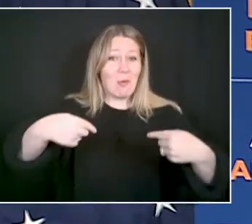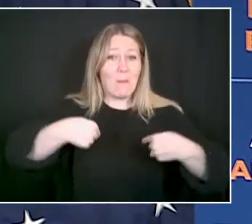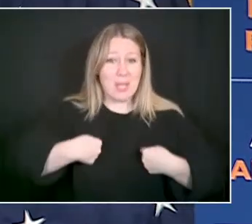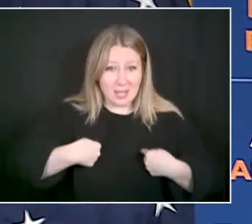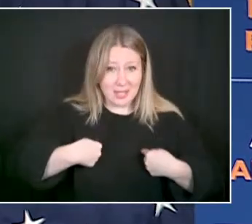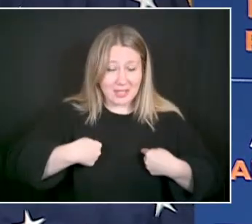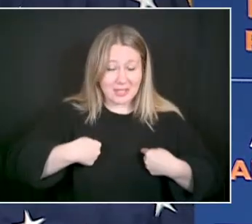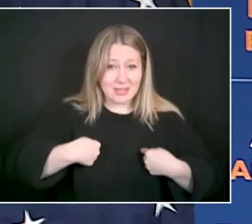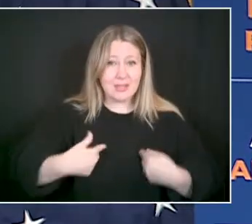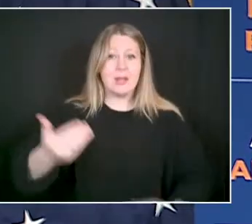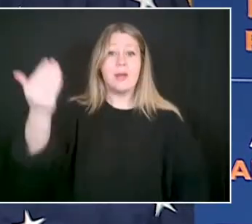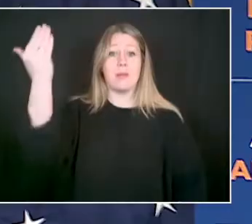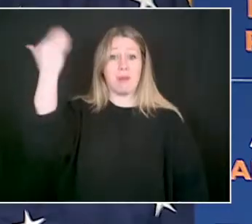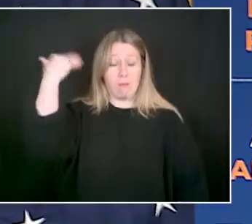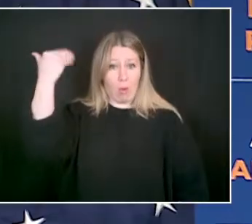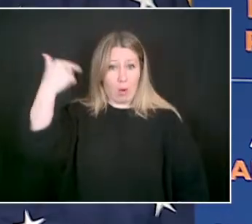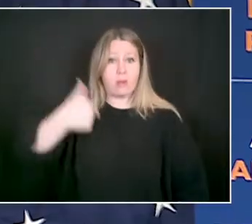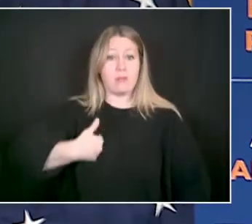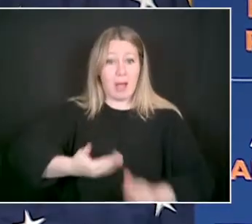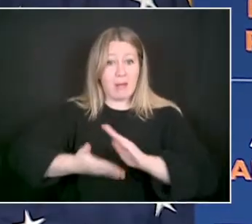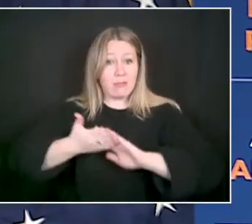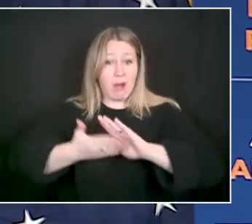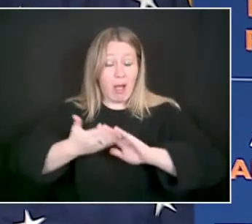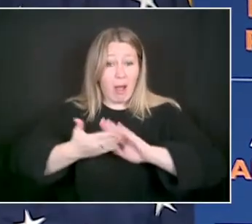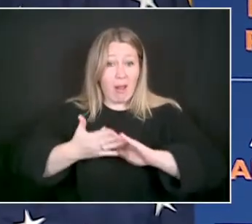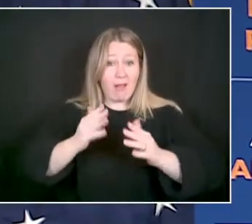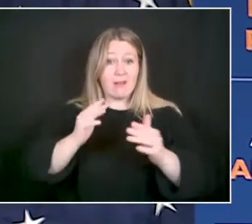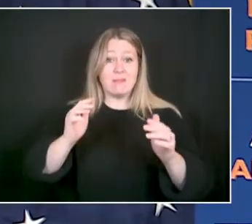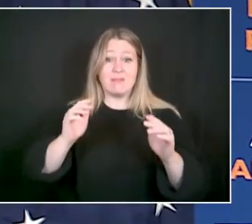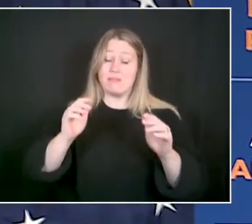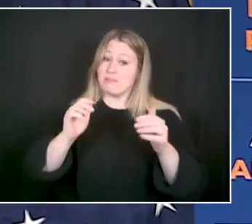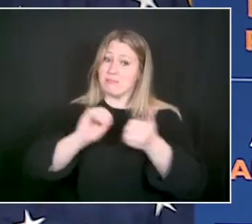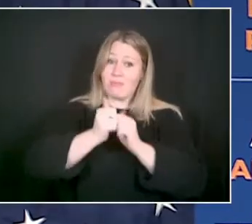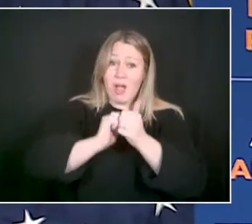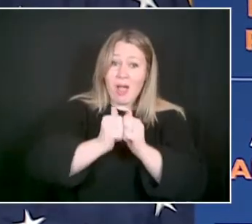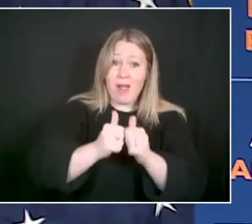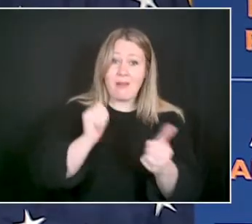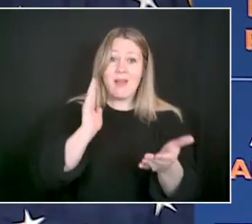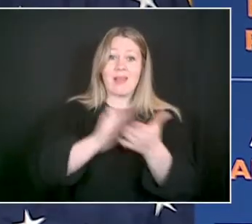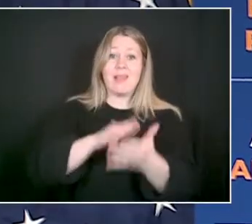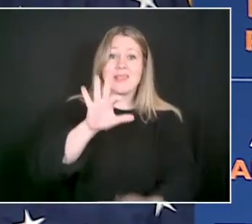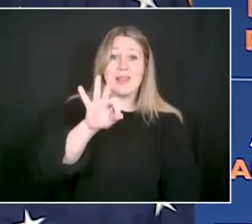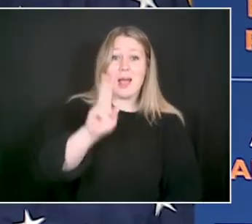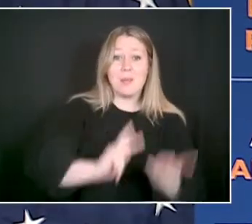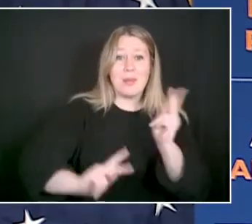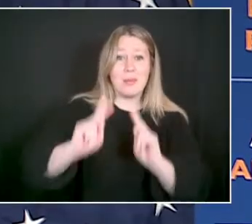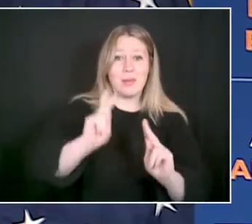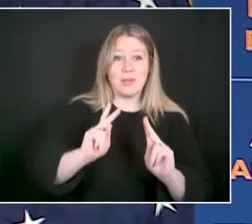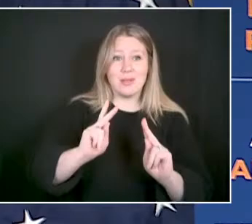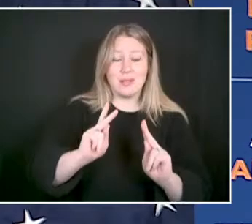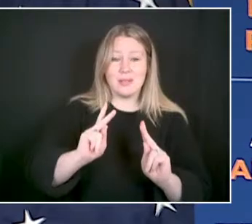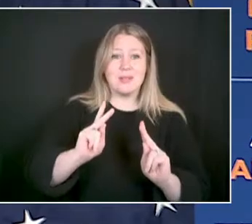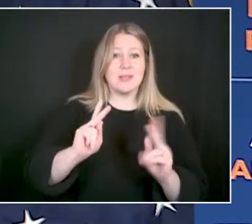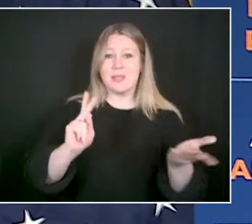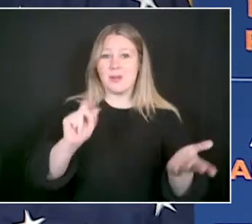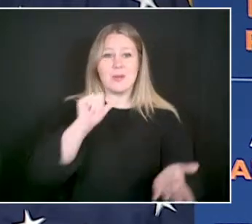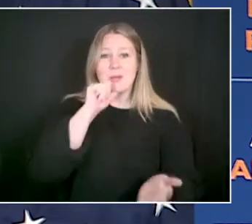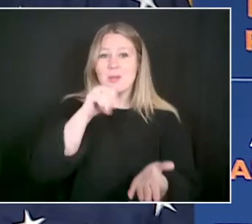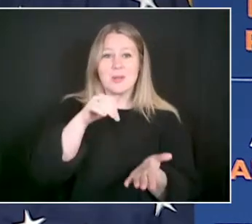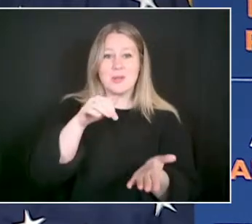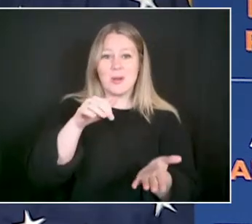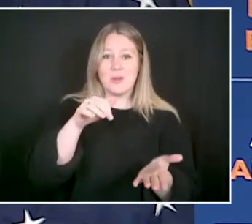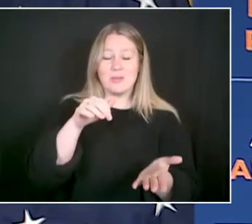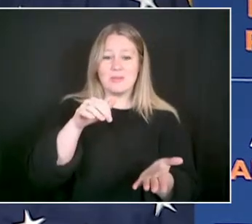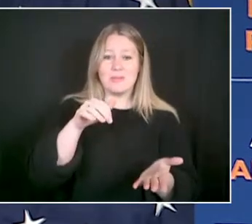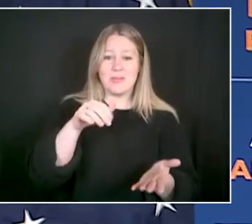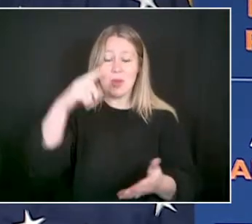Never count New York out and never count Eric out. That's the rule of the day. And so we are good to go. We know what we're